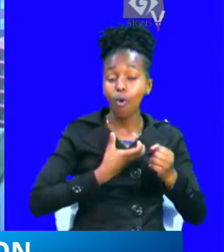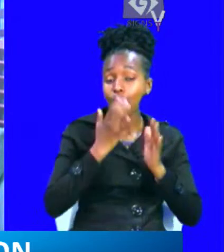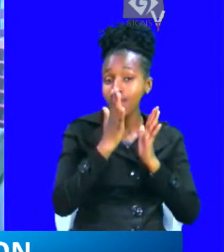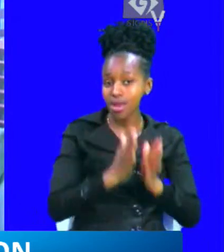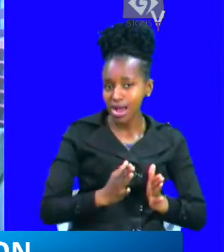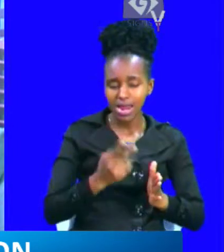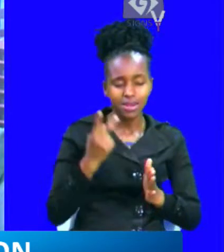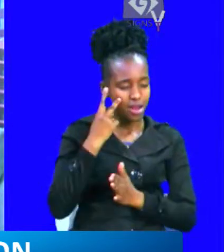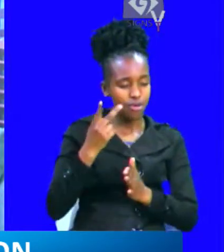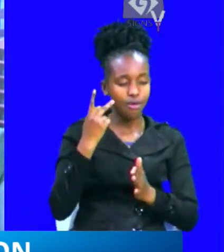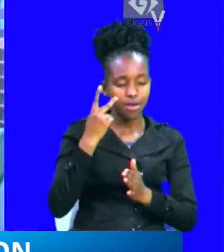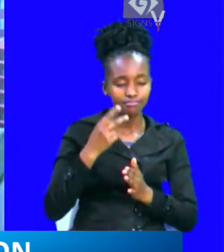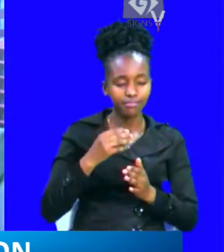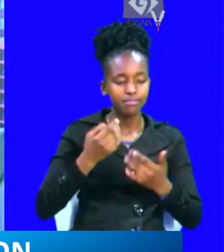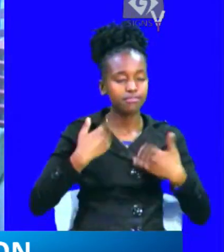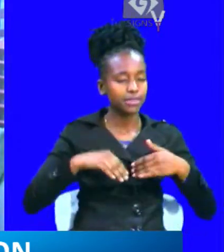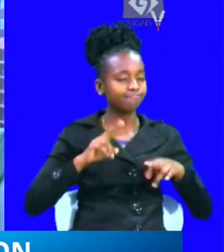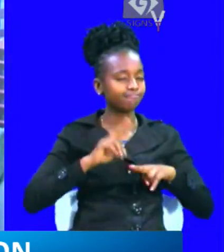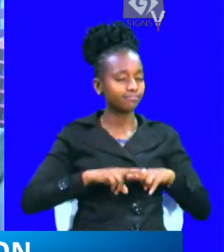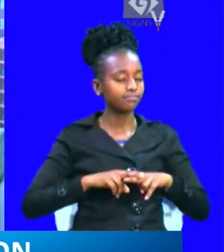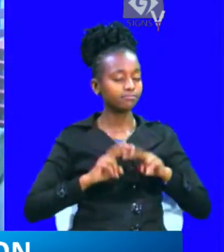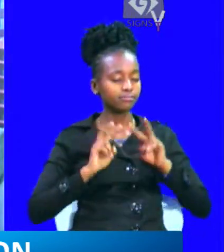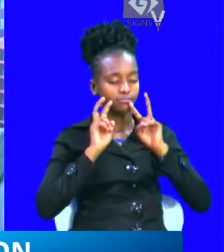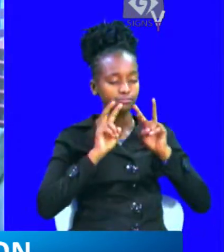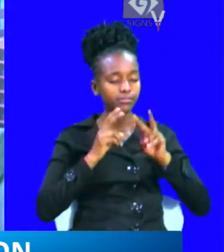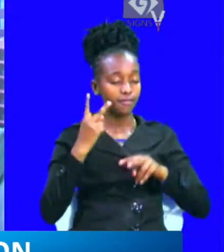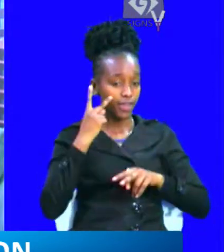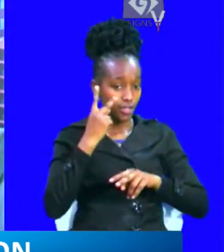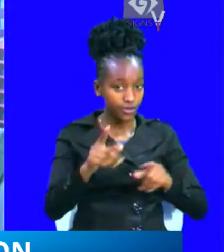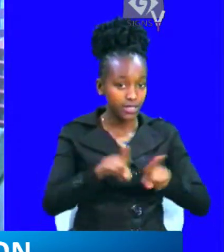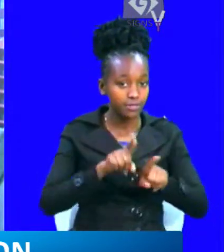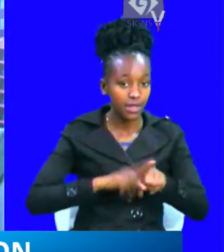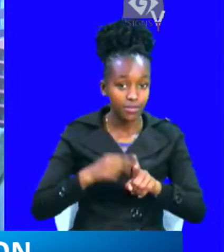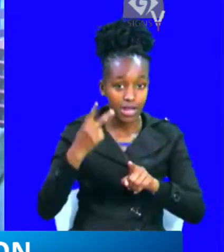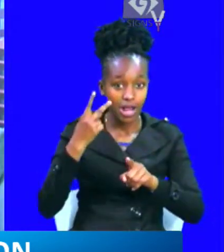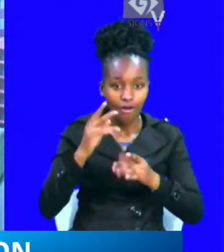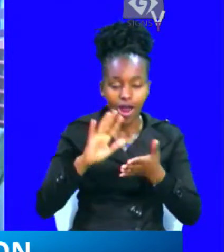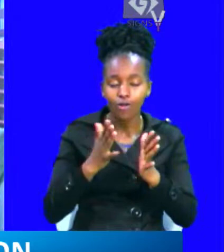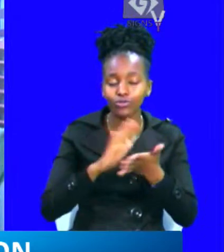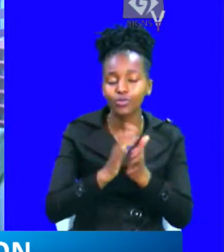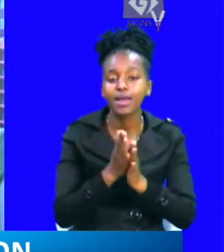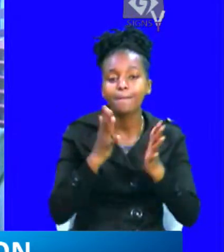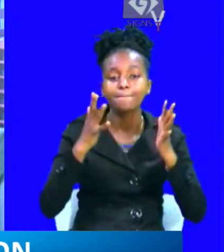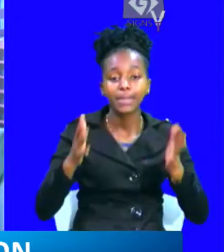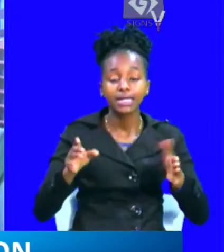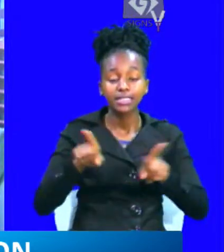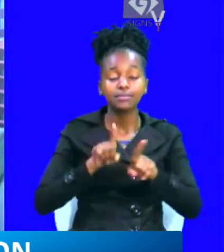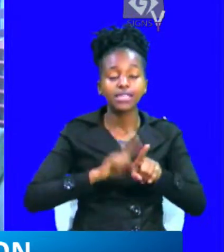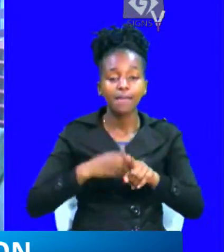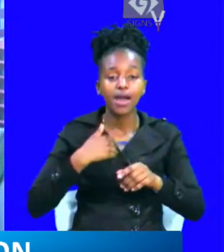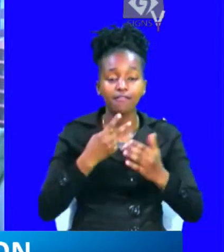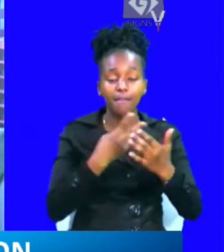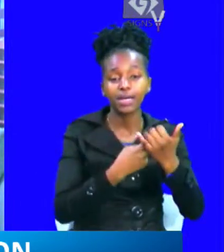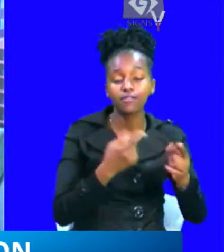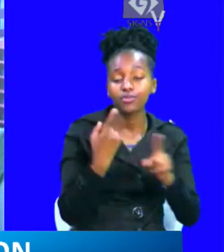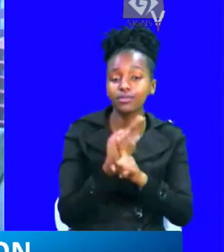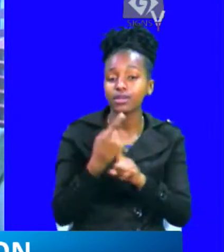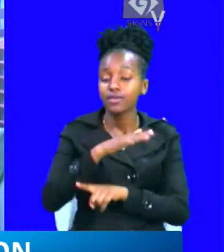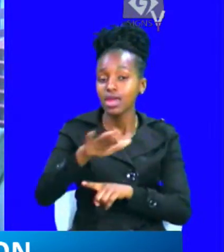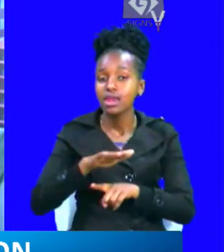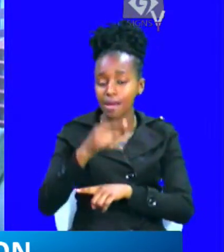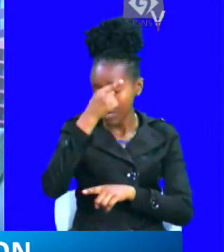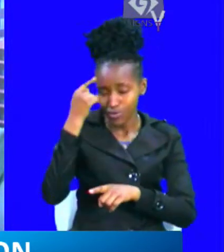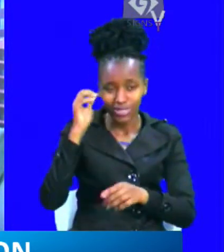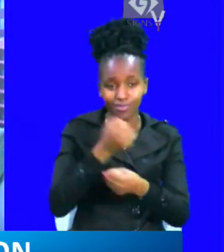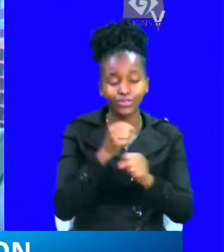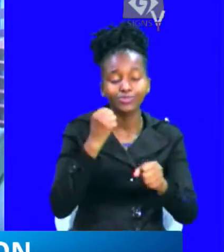saw his vision and I was like, we can make it bigger. We Yeah. can grow it. Let's structure it this way so that we can get partners here and here, because you can't